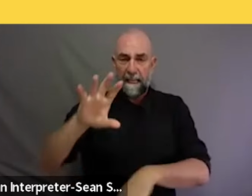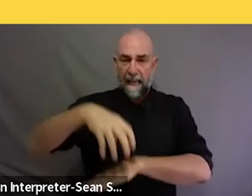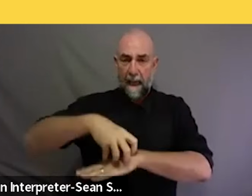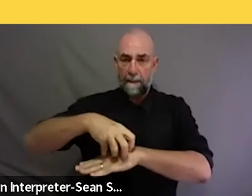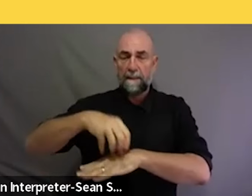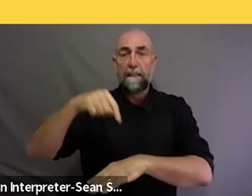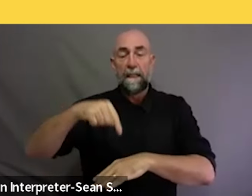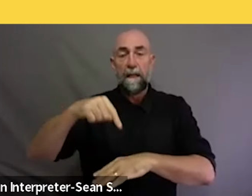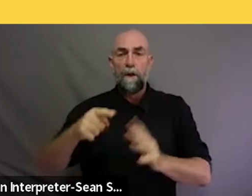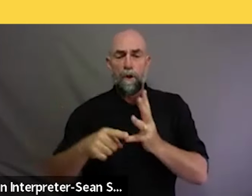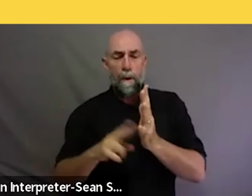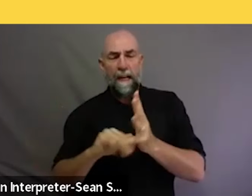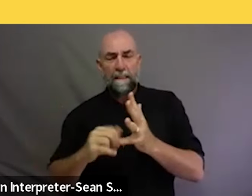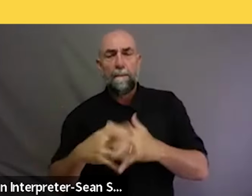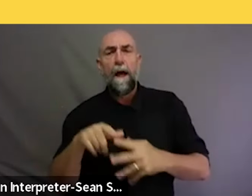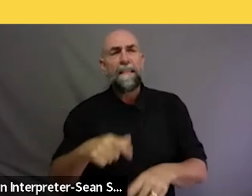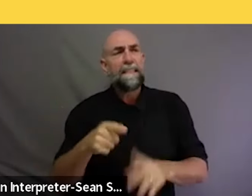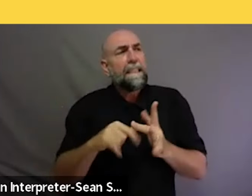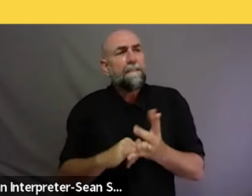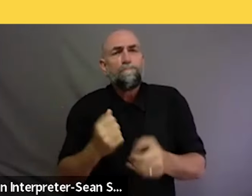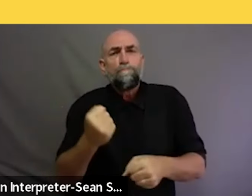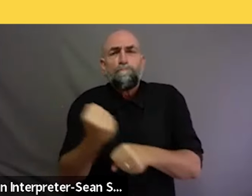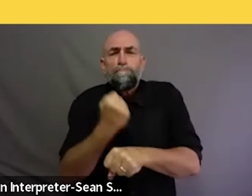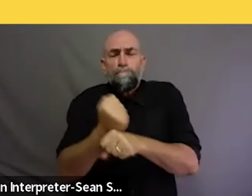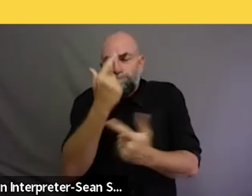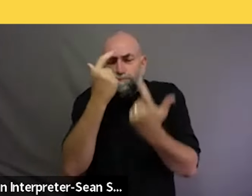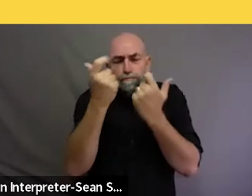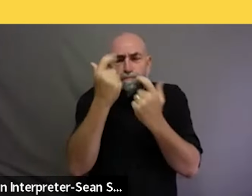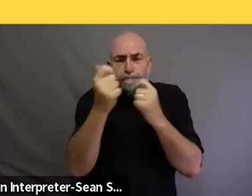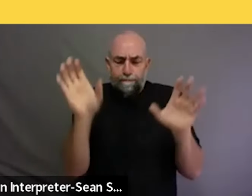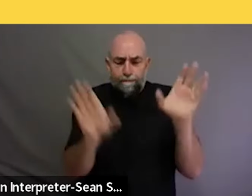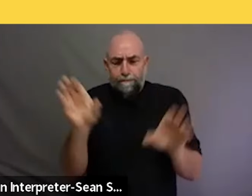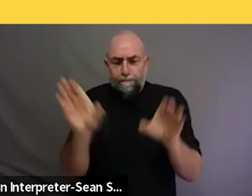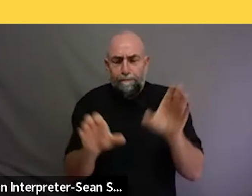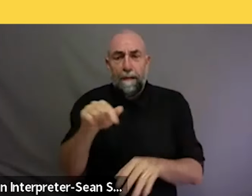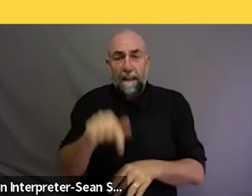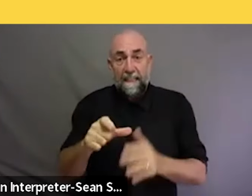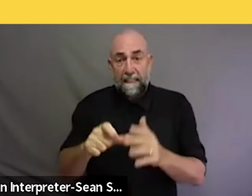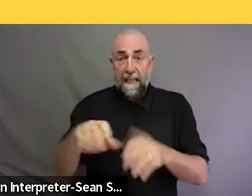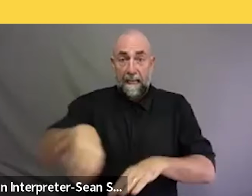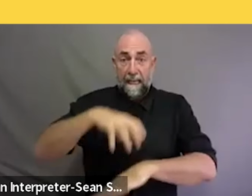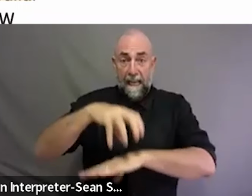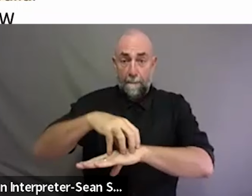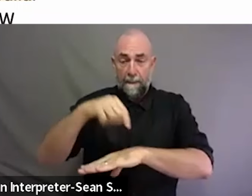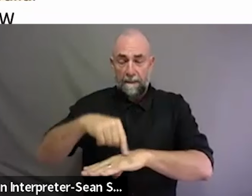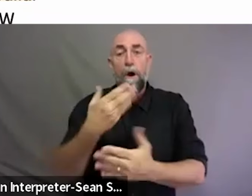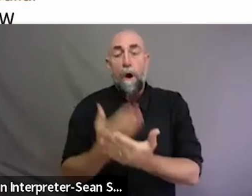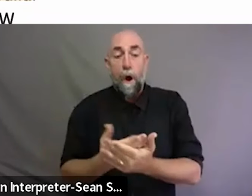of creating far before there was UNSW on these lands.